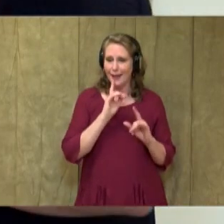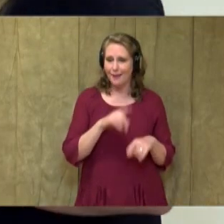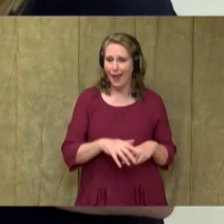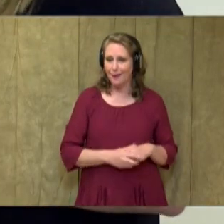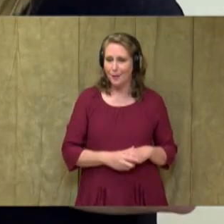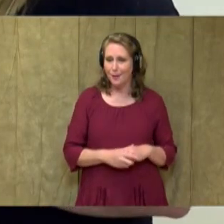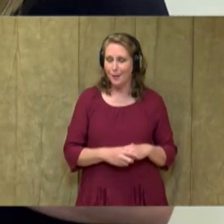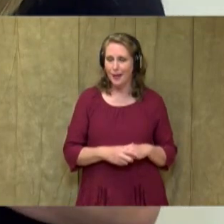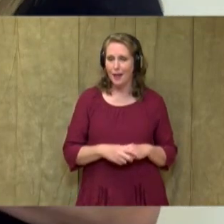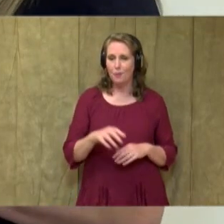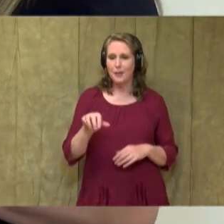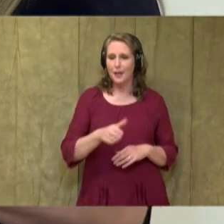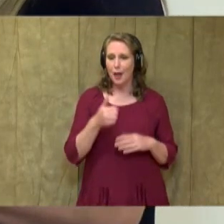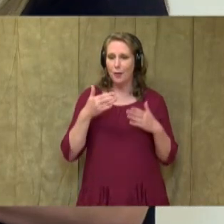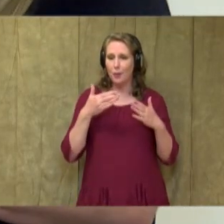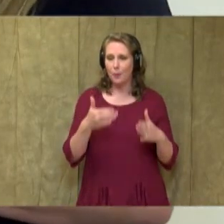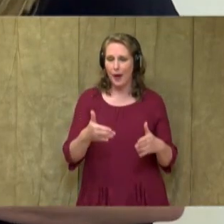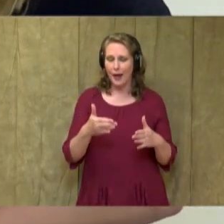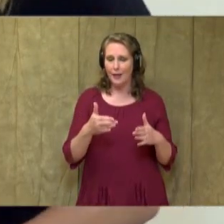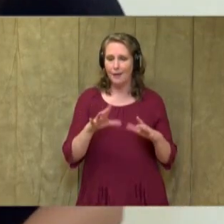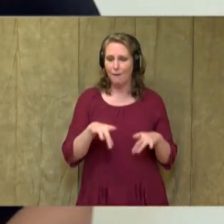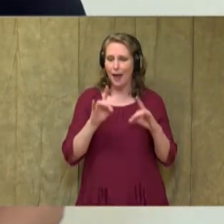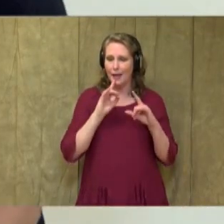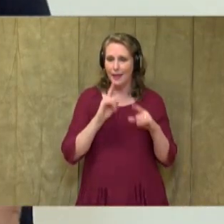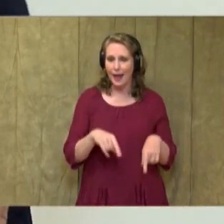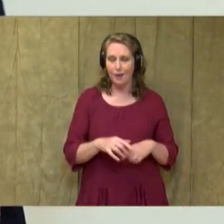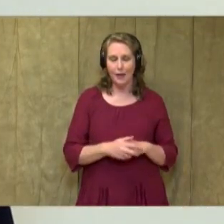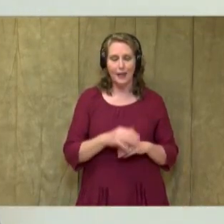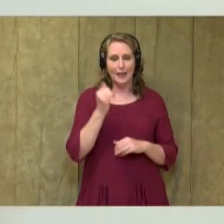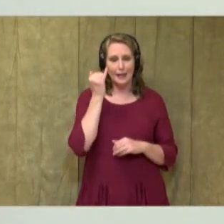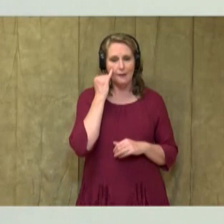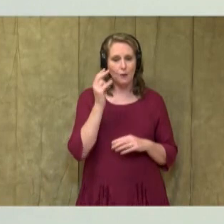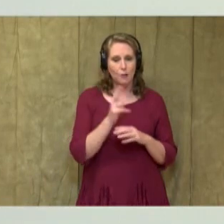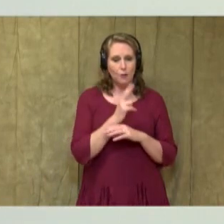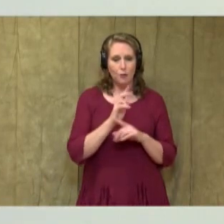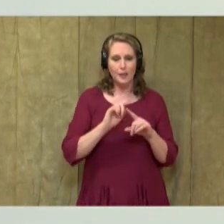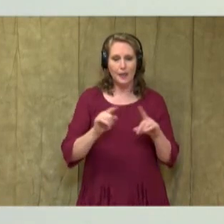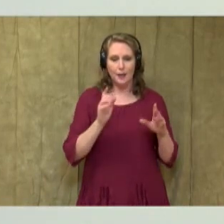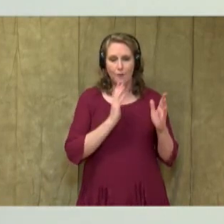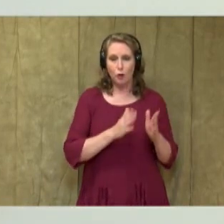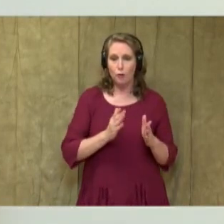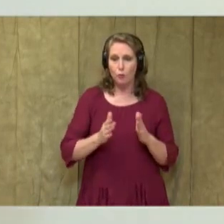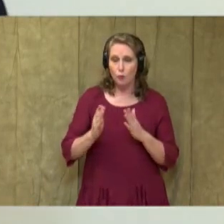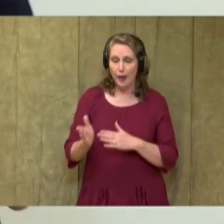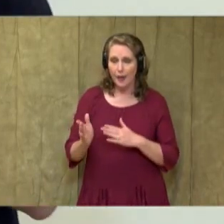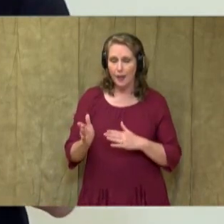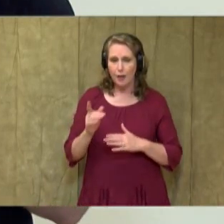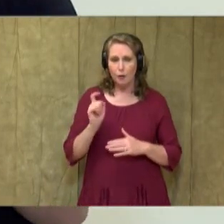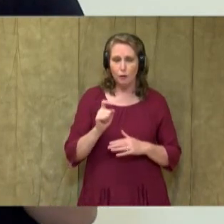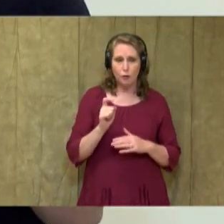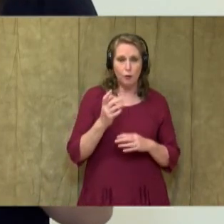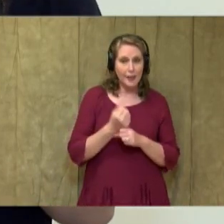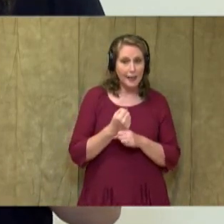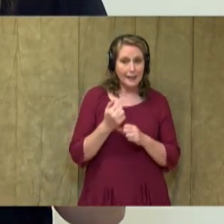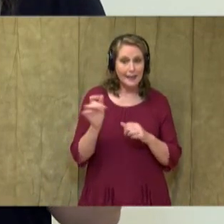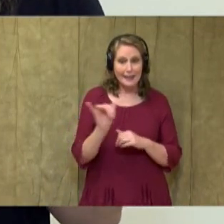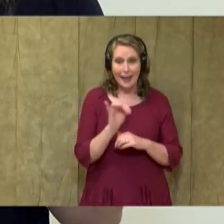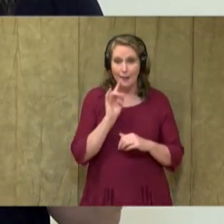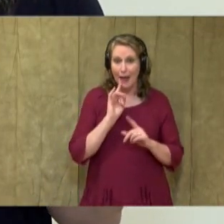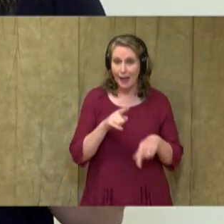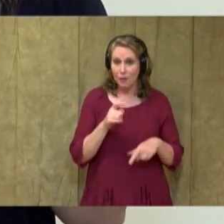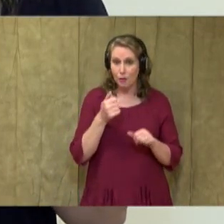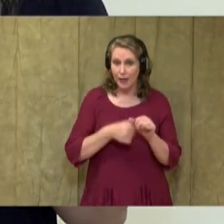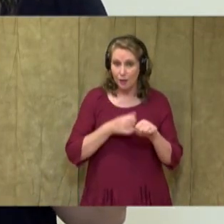look at another way to solve the problem. Now, if you use a different strategy to solve this problem, should you get the same answer every